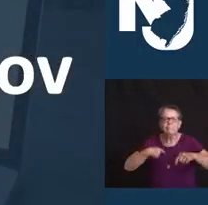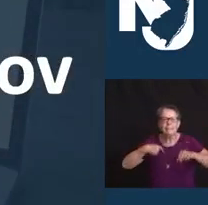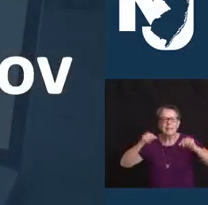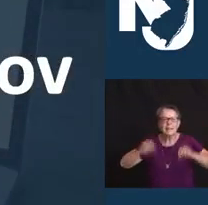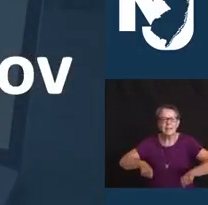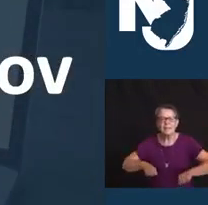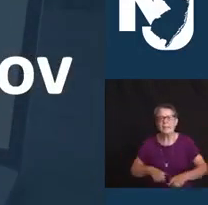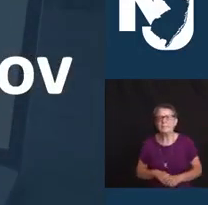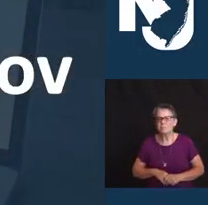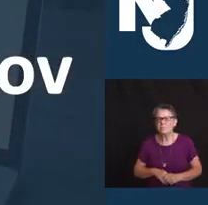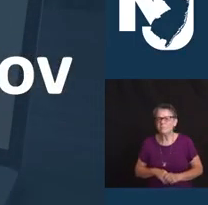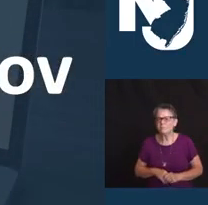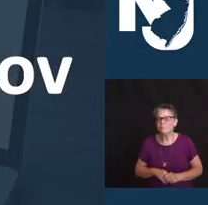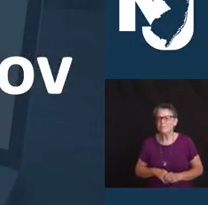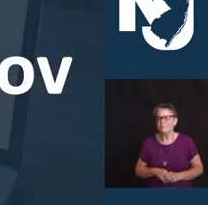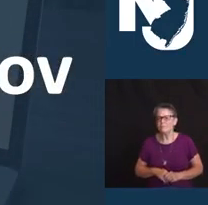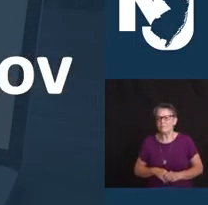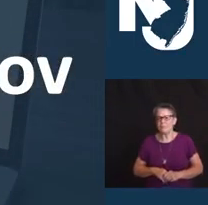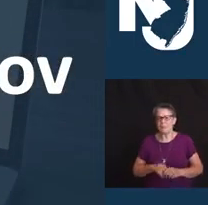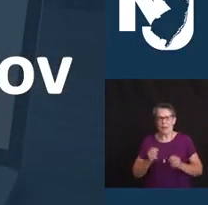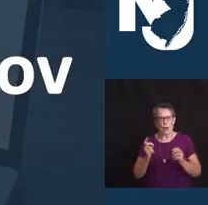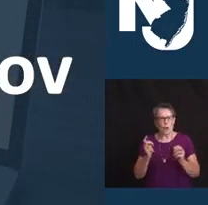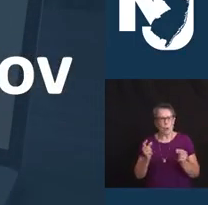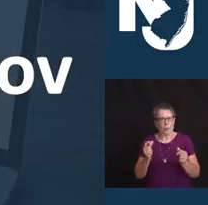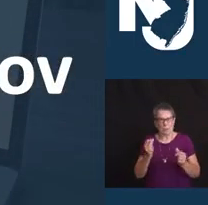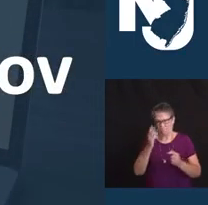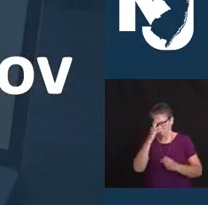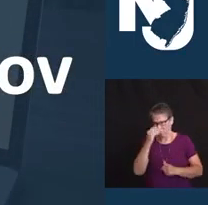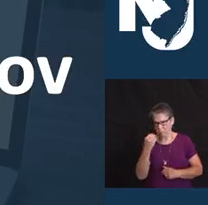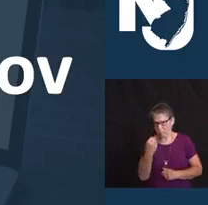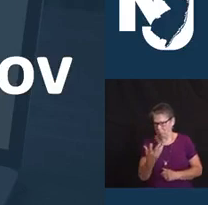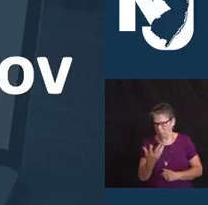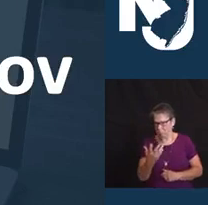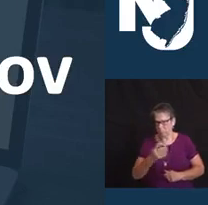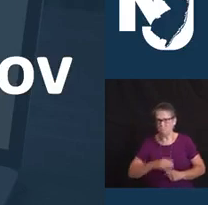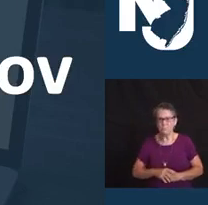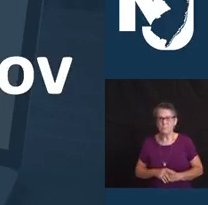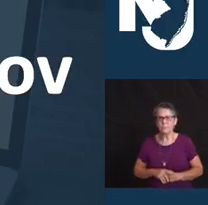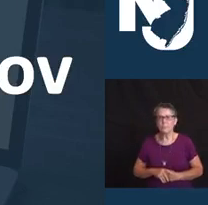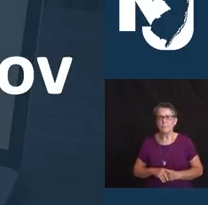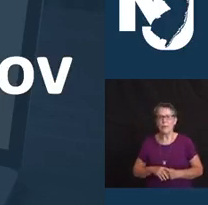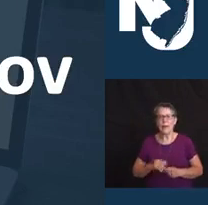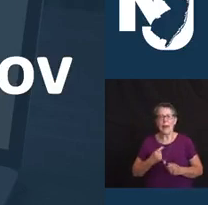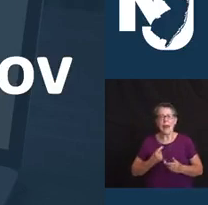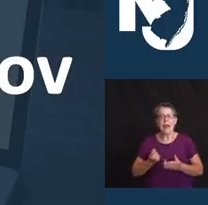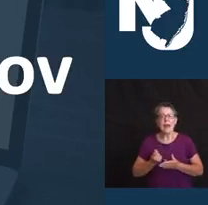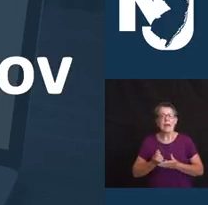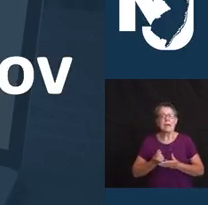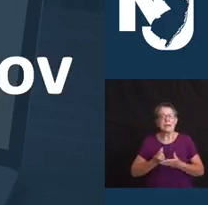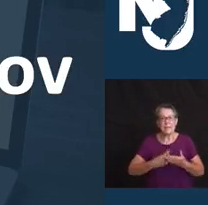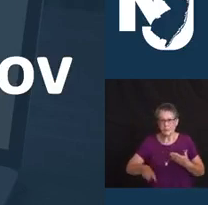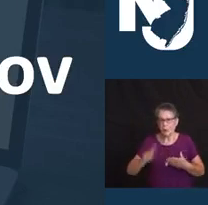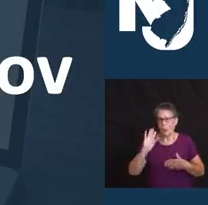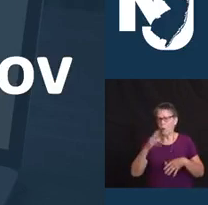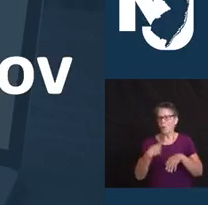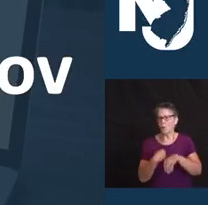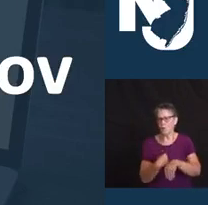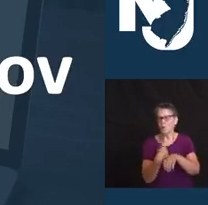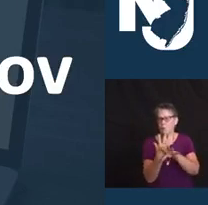quick programming note that we will be with you remote for next week. I am trying to leave New